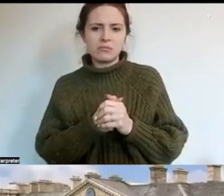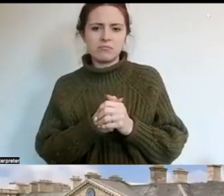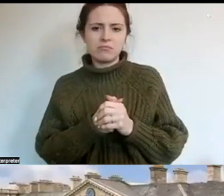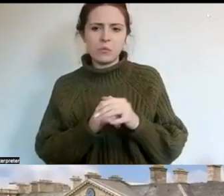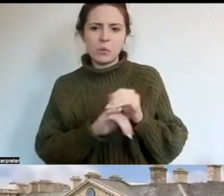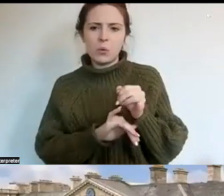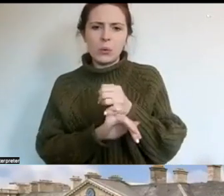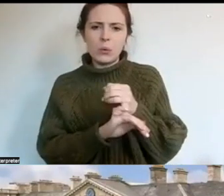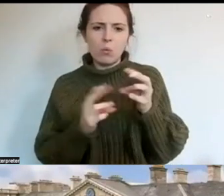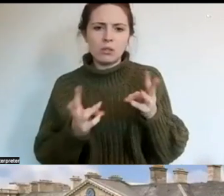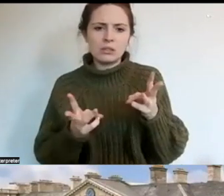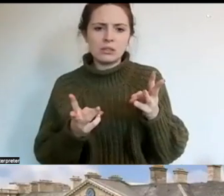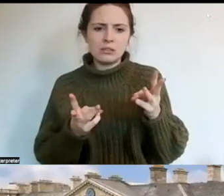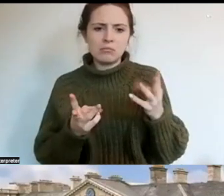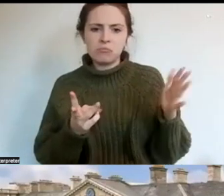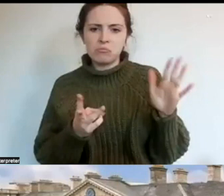Maureen, would I bring you in there?